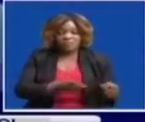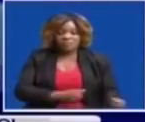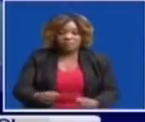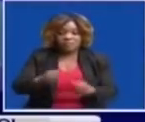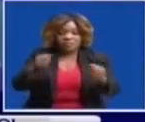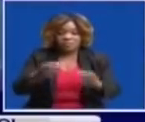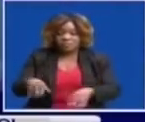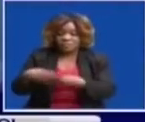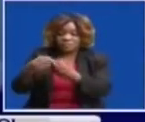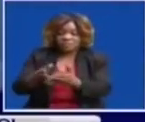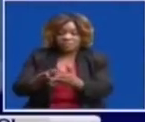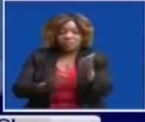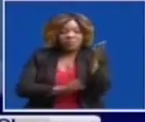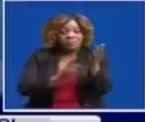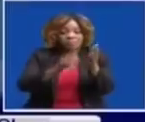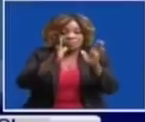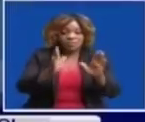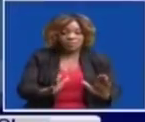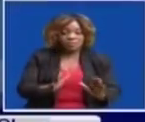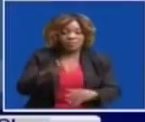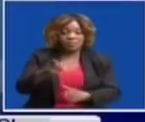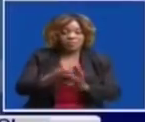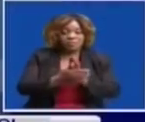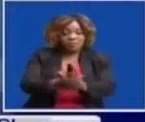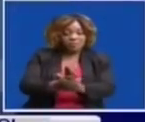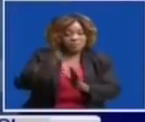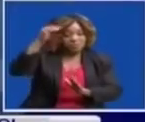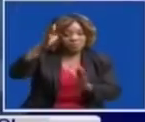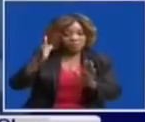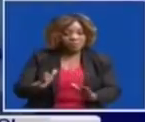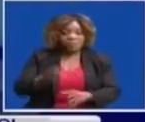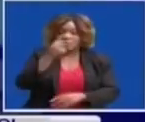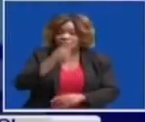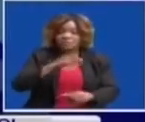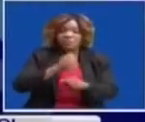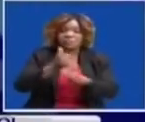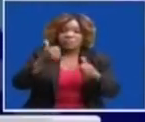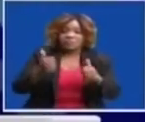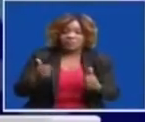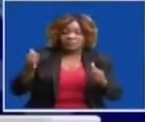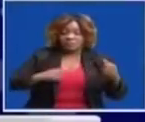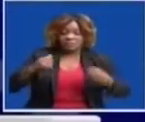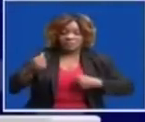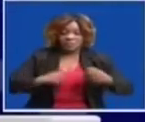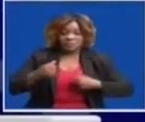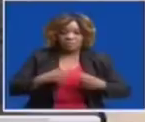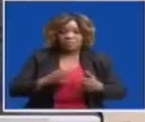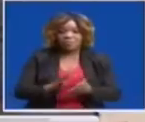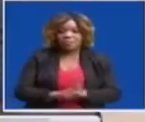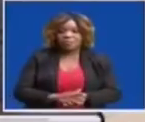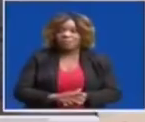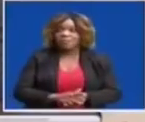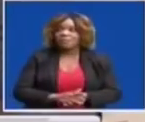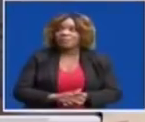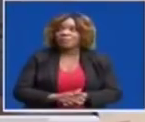it to the developer. The minister says the initiative has worked well in Tanzania and Rwanda. Government